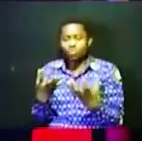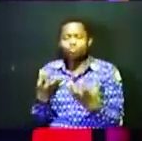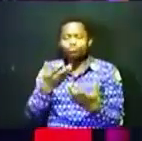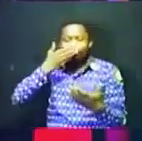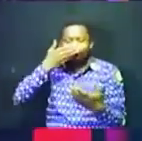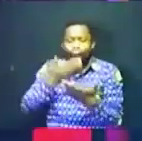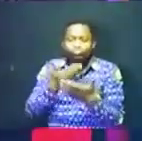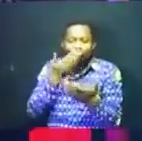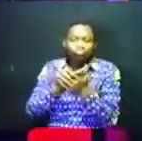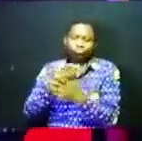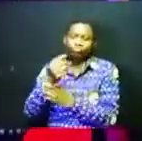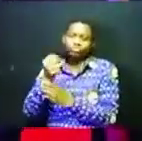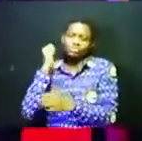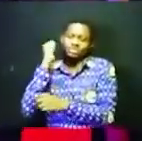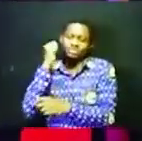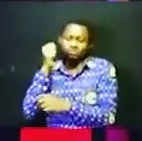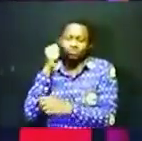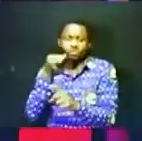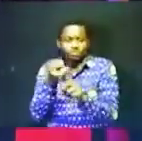Now,